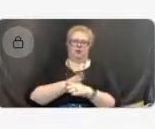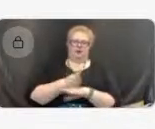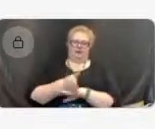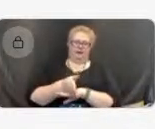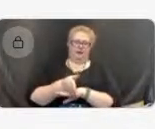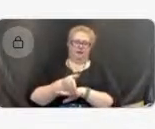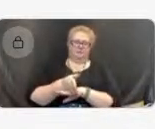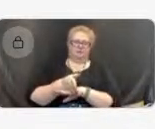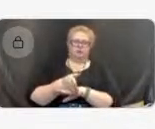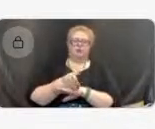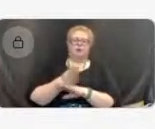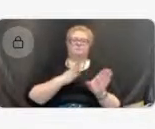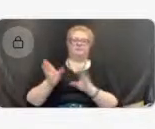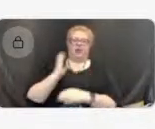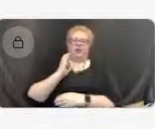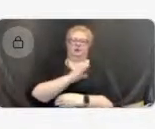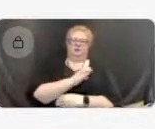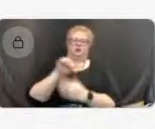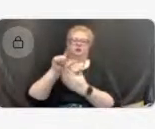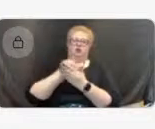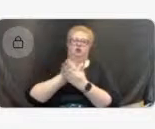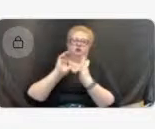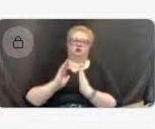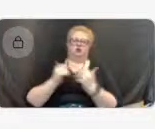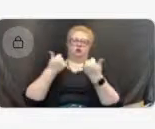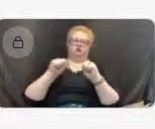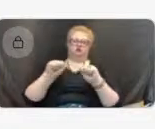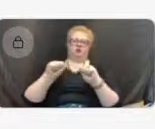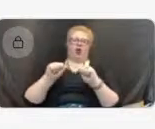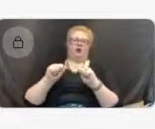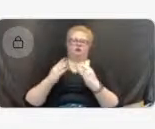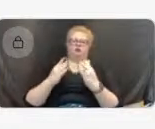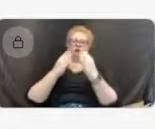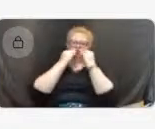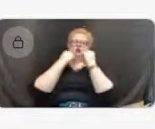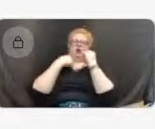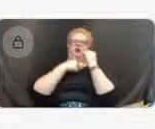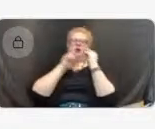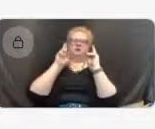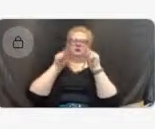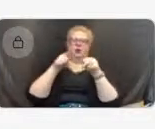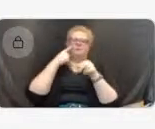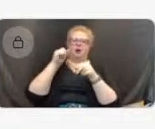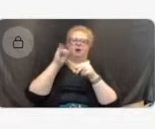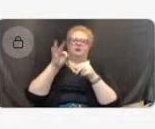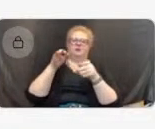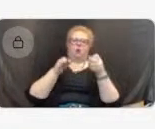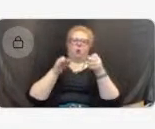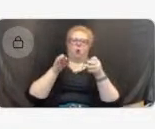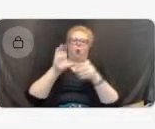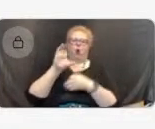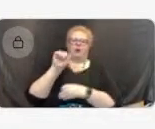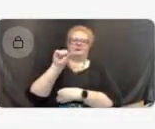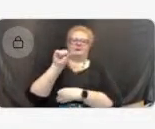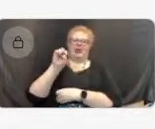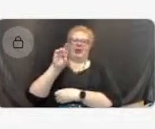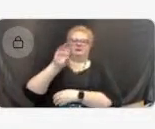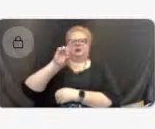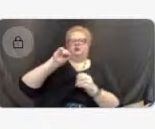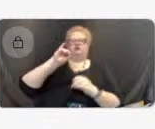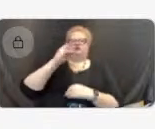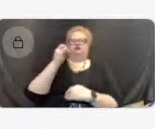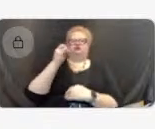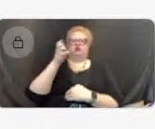Planning Commission attorney attempted to shut us down by stating that the court case Richardson versus the City of Little Rock Planning